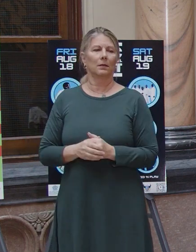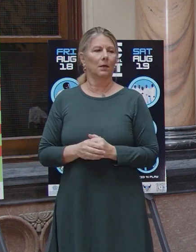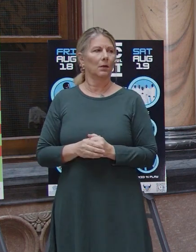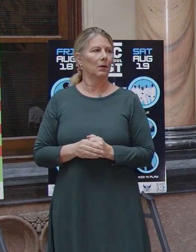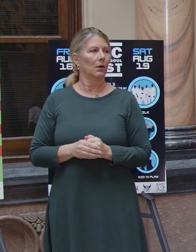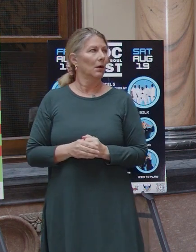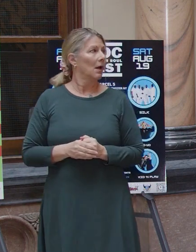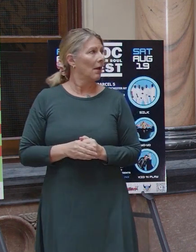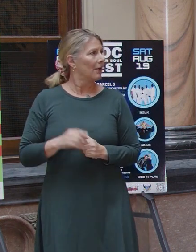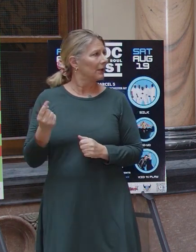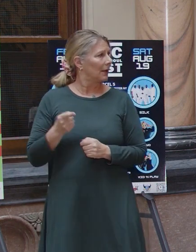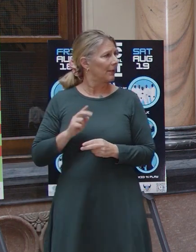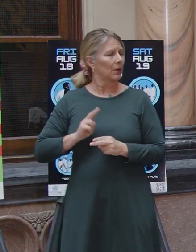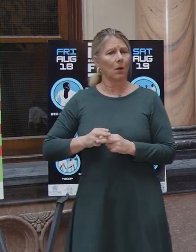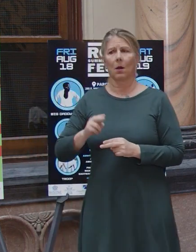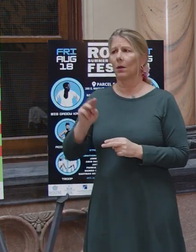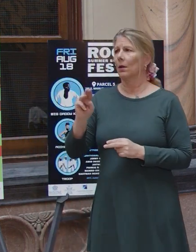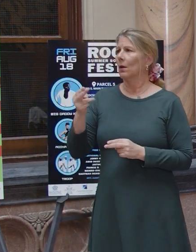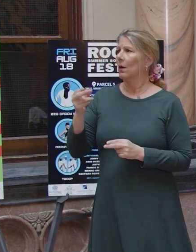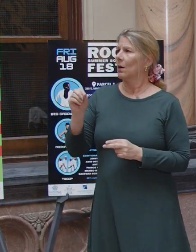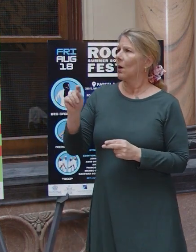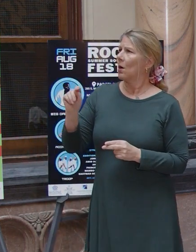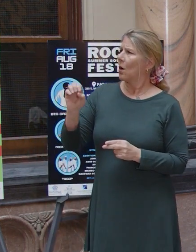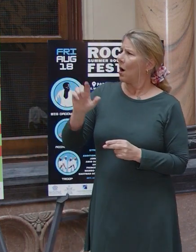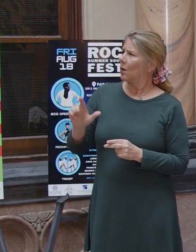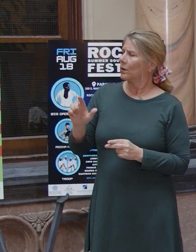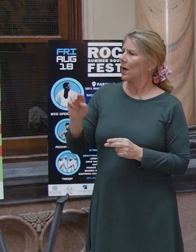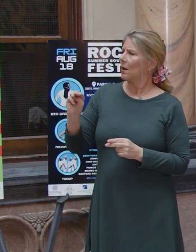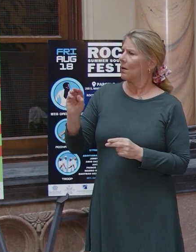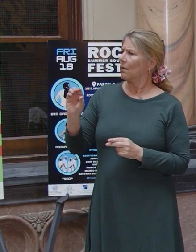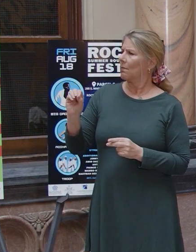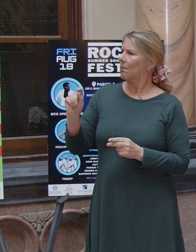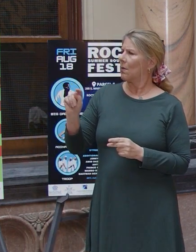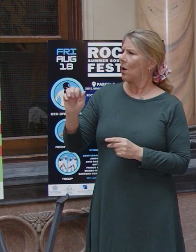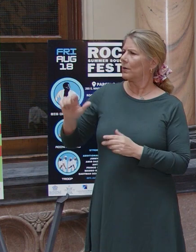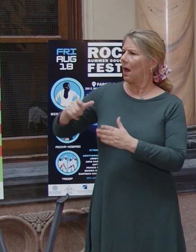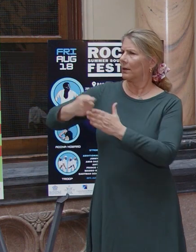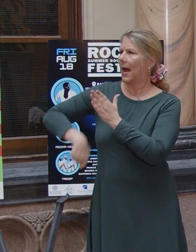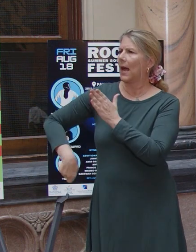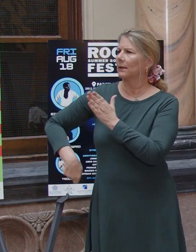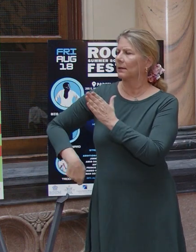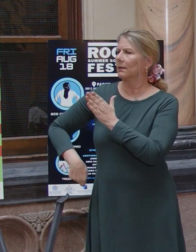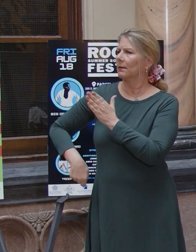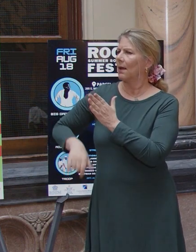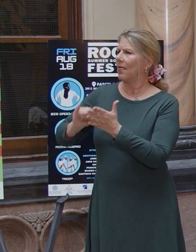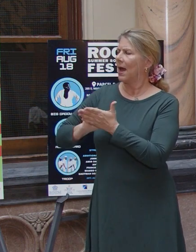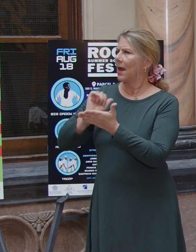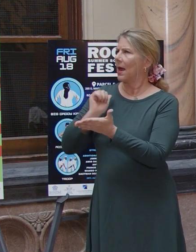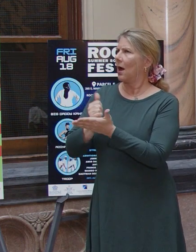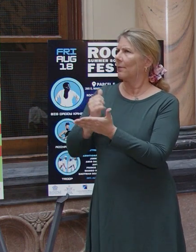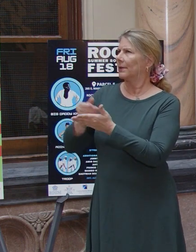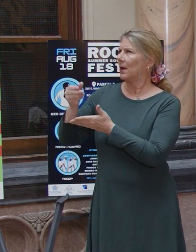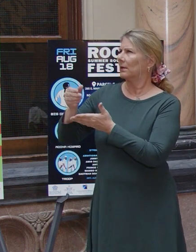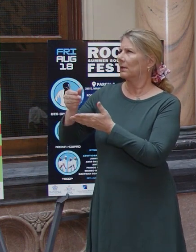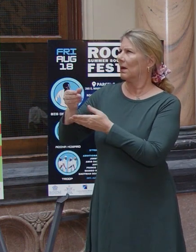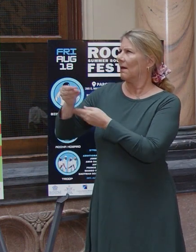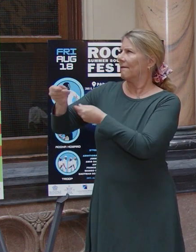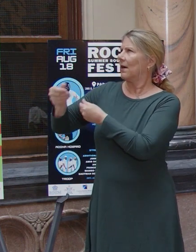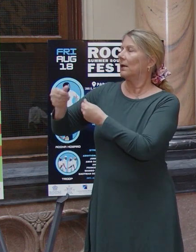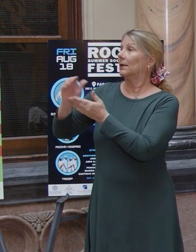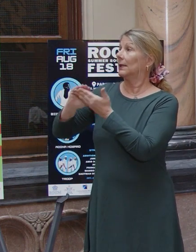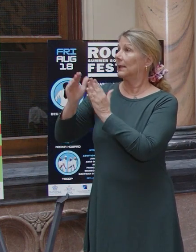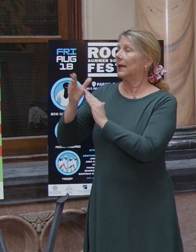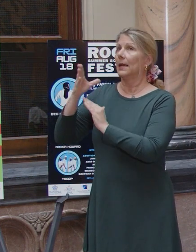the hotel motel tax, right? The hotel motel tax is what helps us fund city government, what helps us fund county